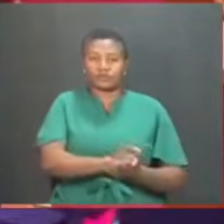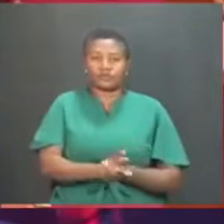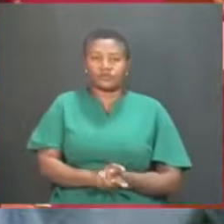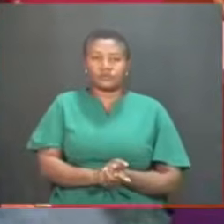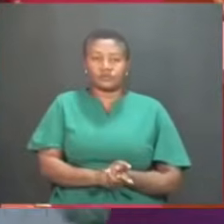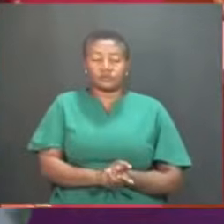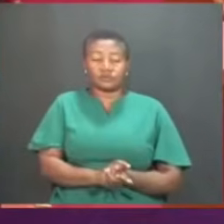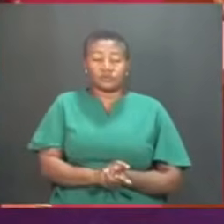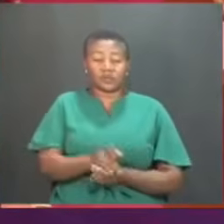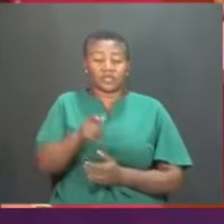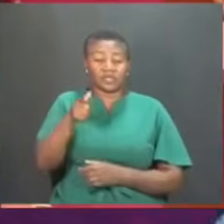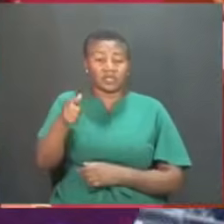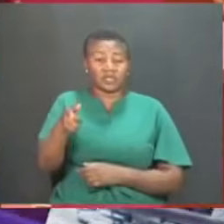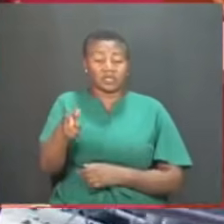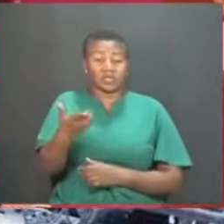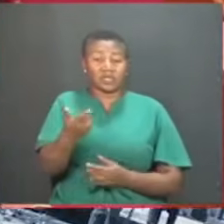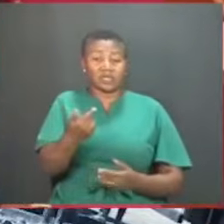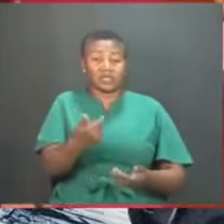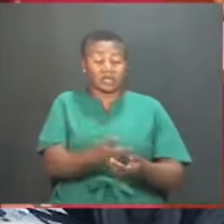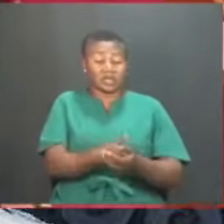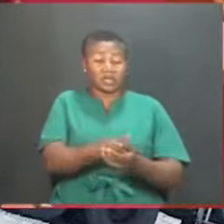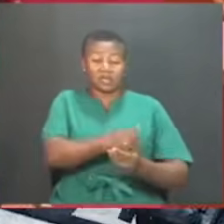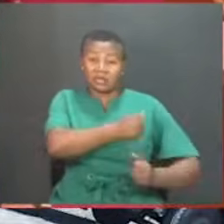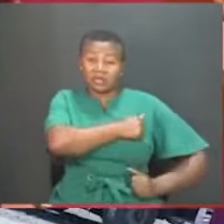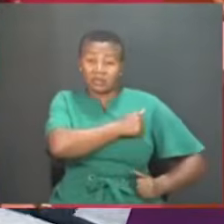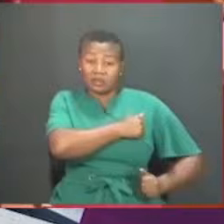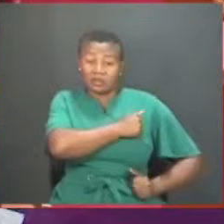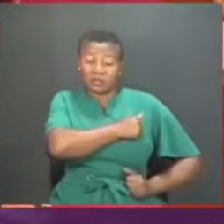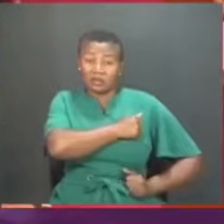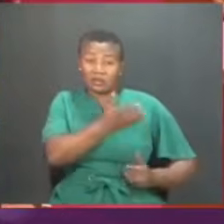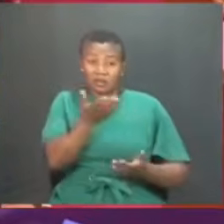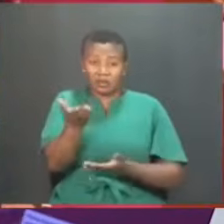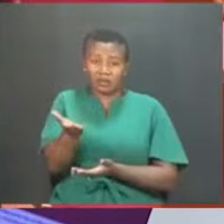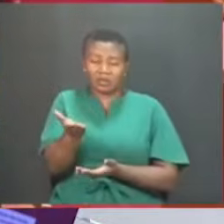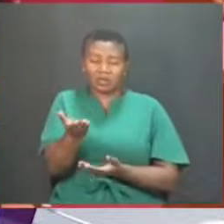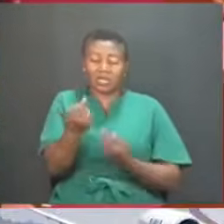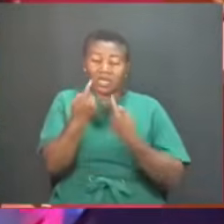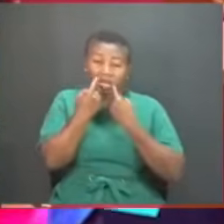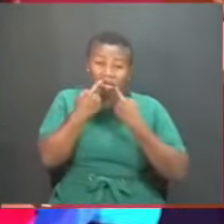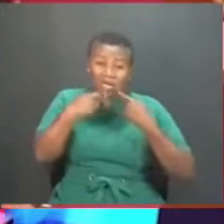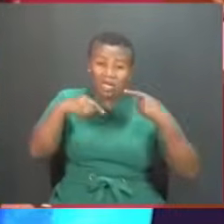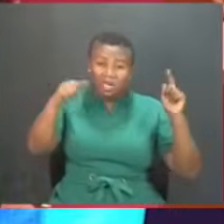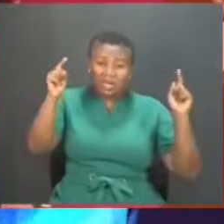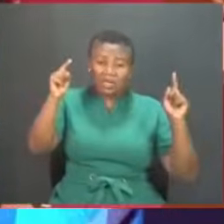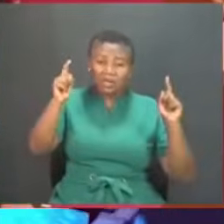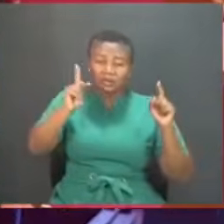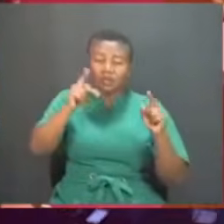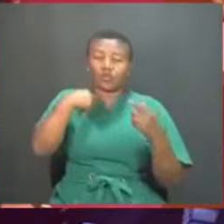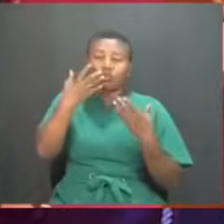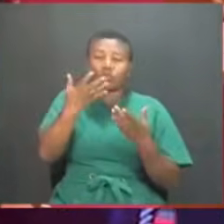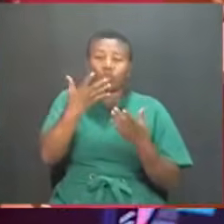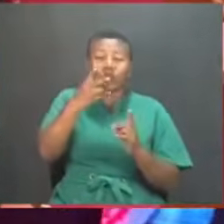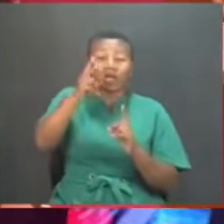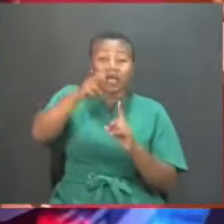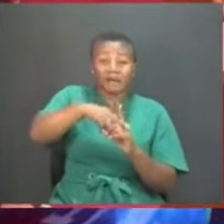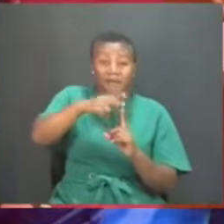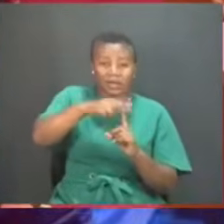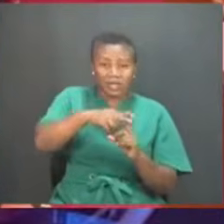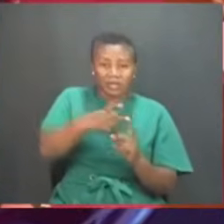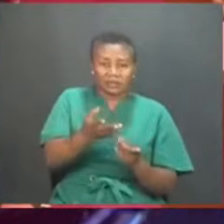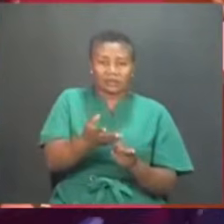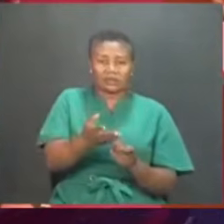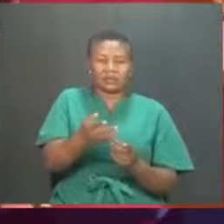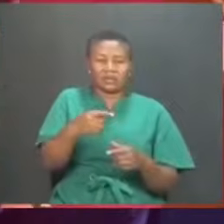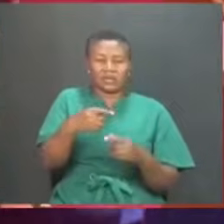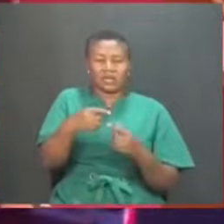the Ghana Armed Forces announced recruitment and enlistment processes